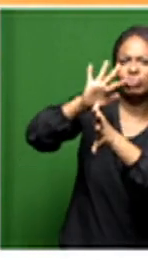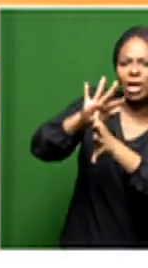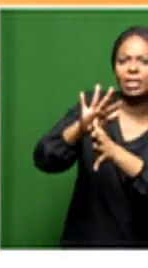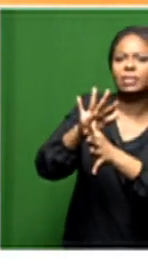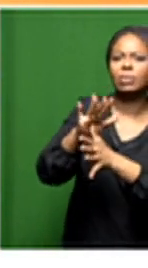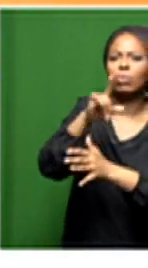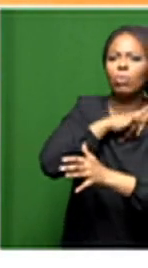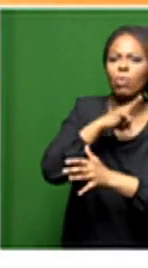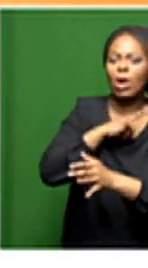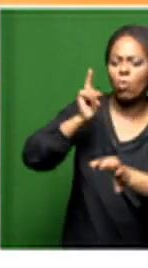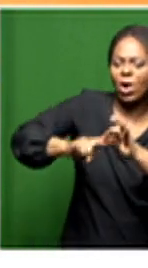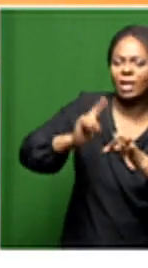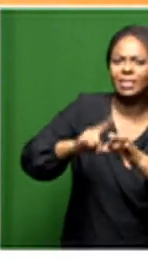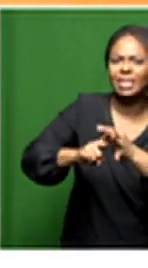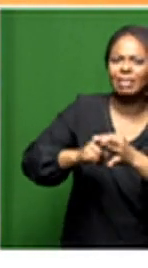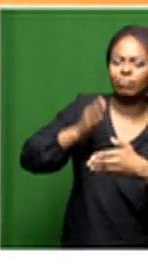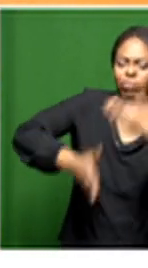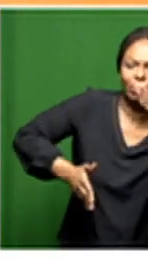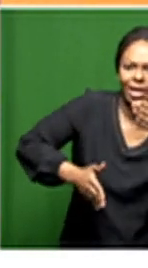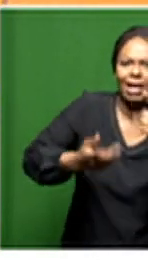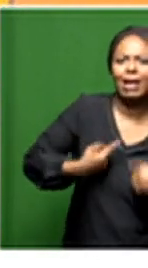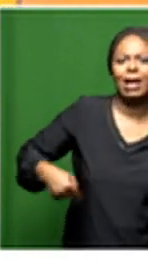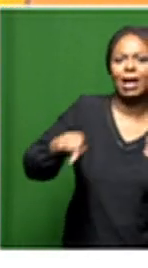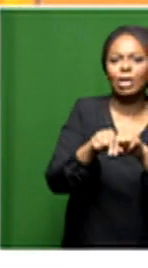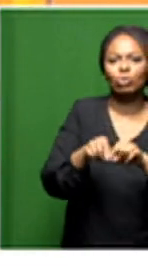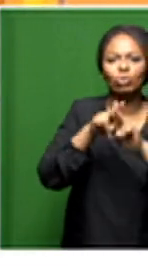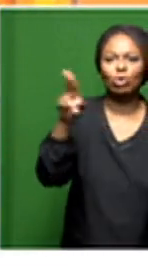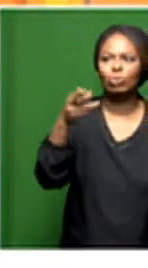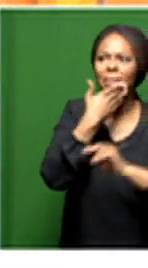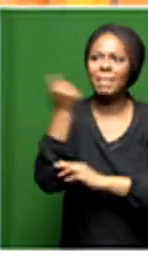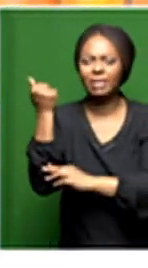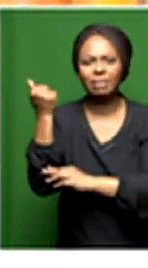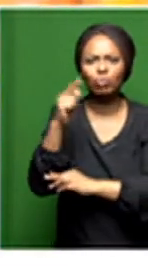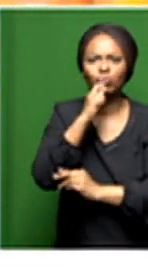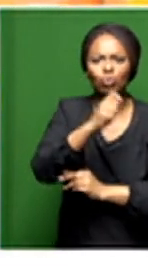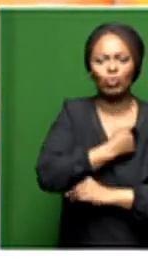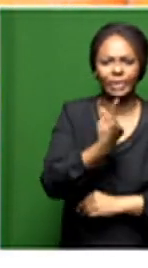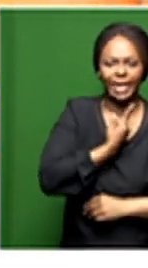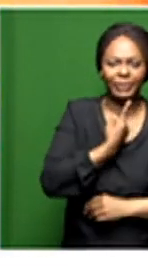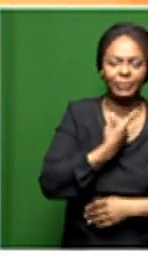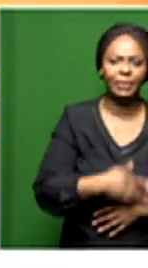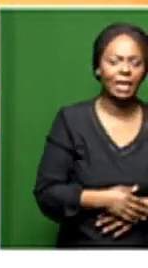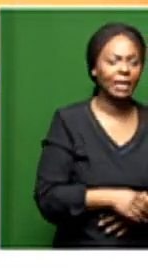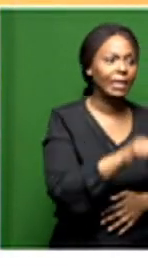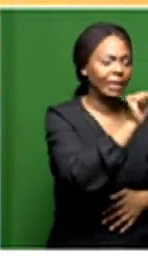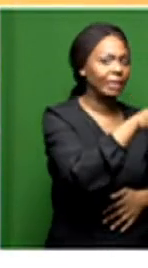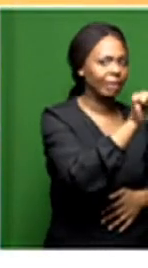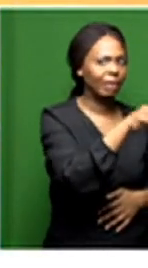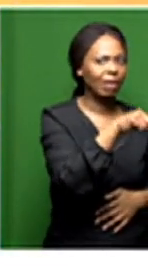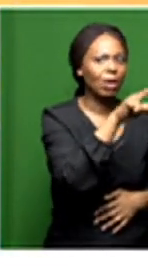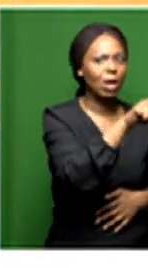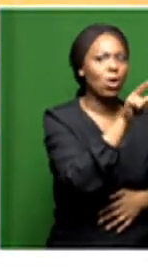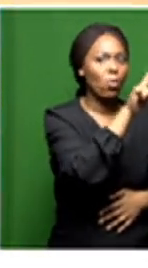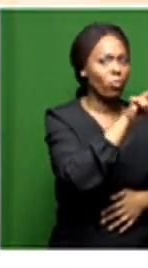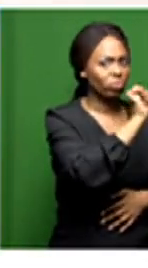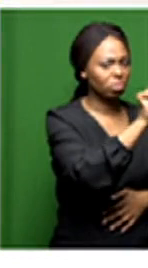us from being the best versions of ourselves? Oh, greatly. That's a very, very important